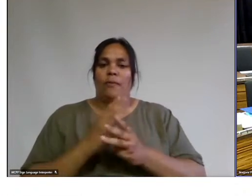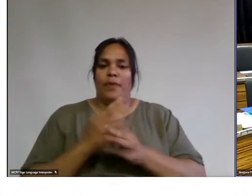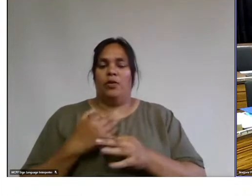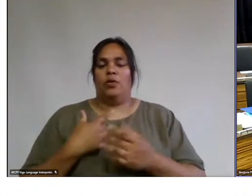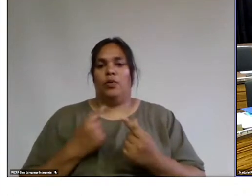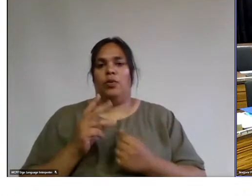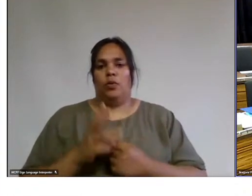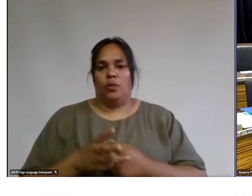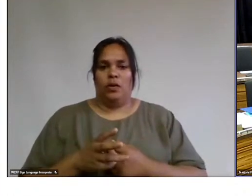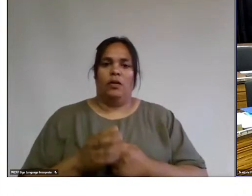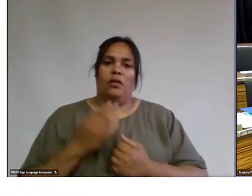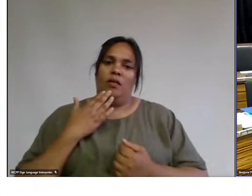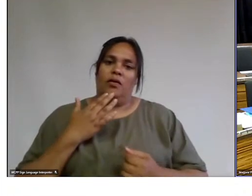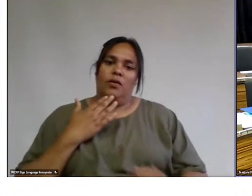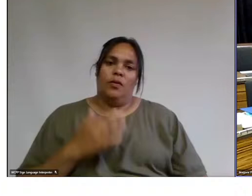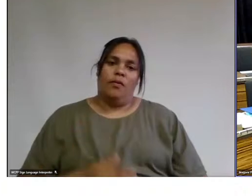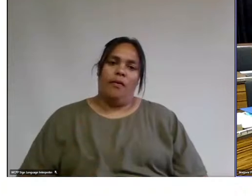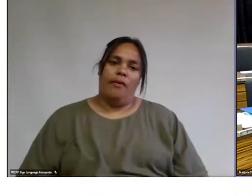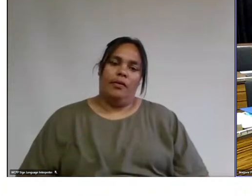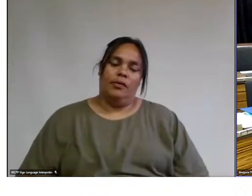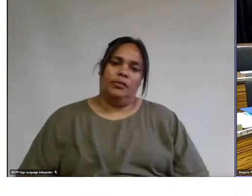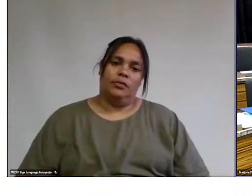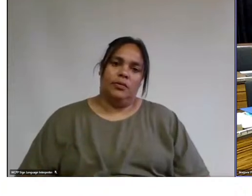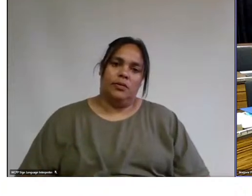do. Thank you.